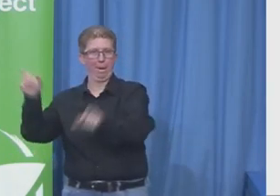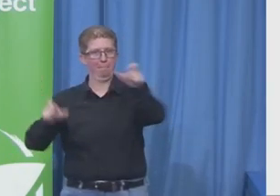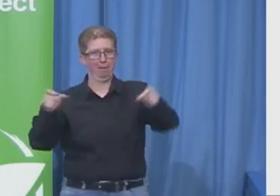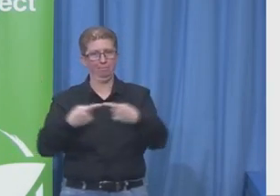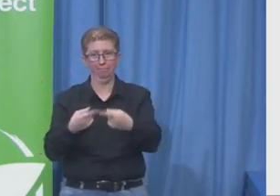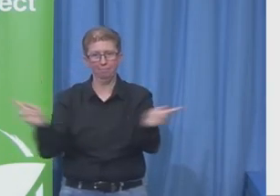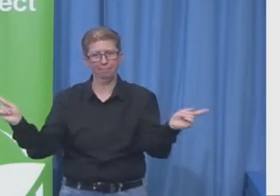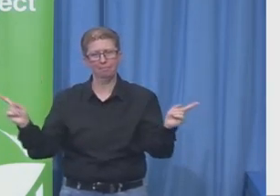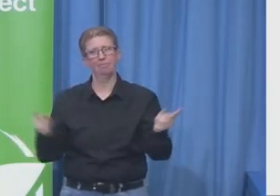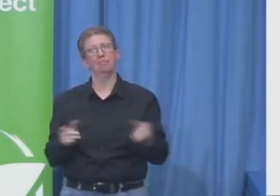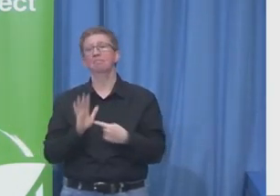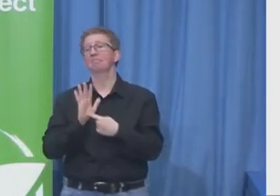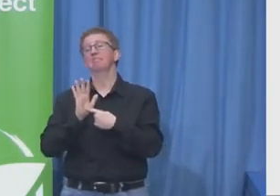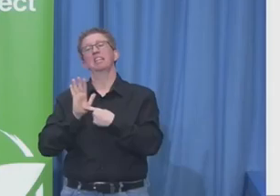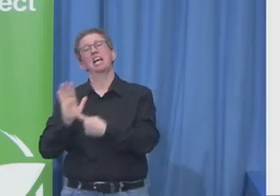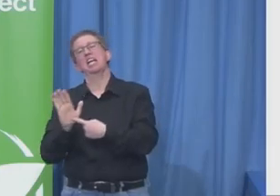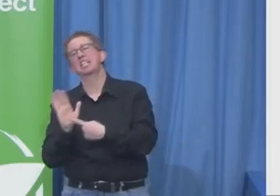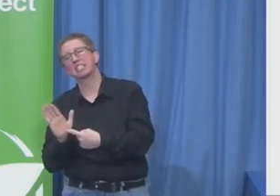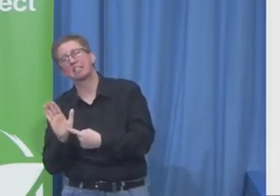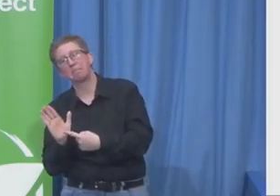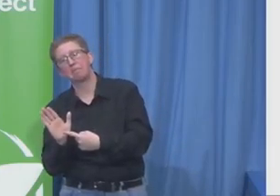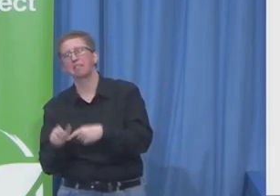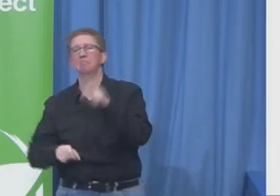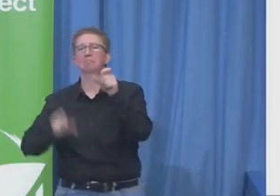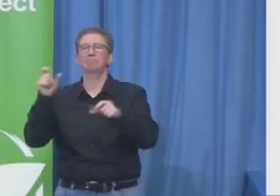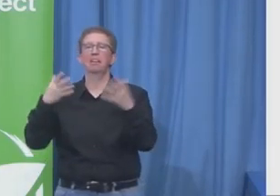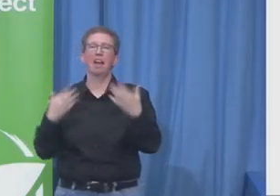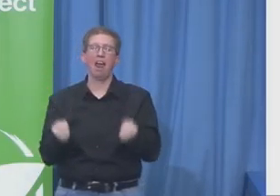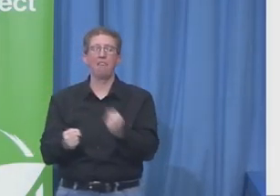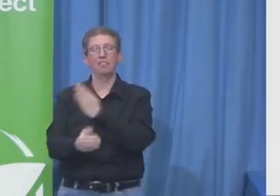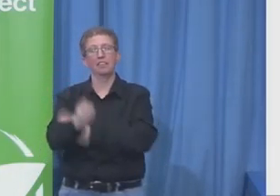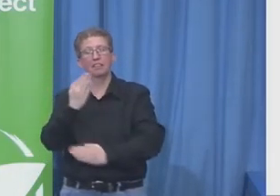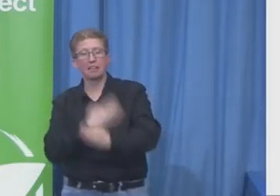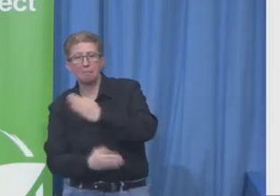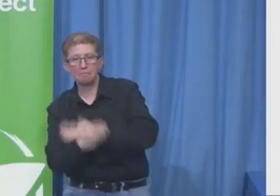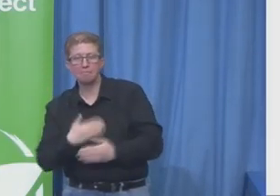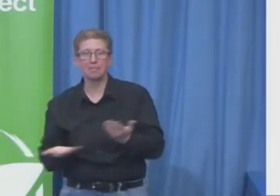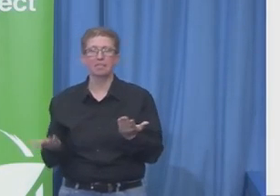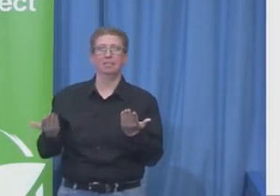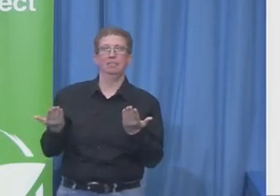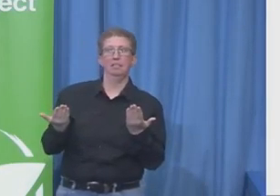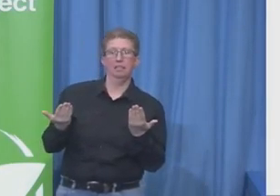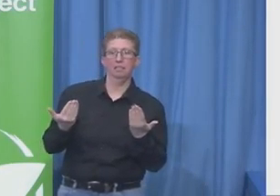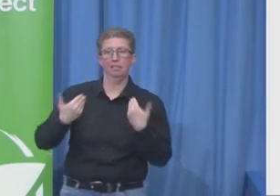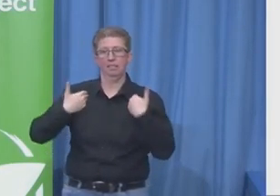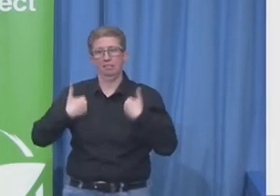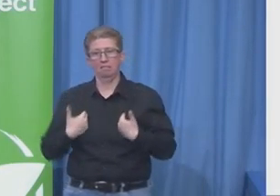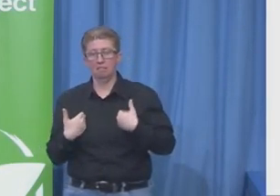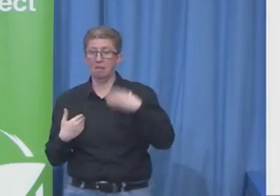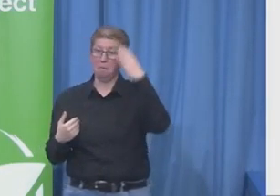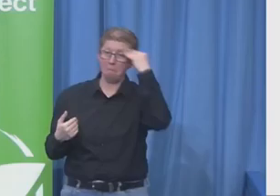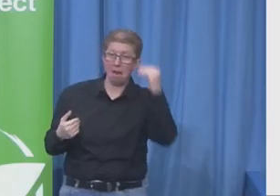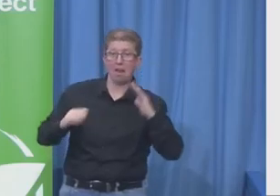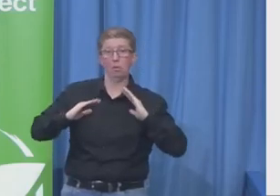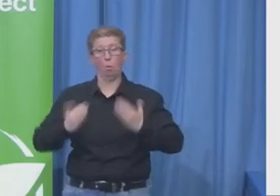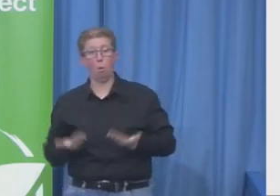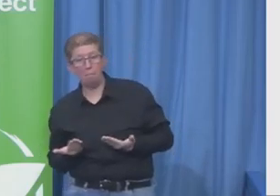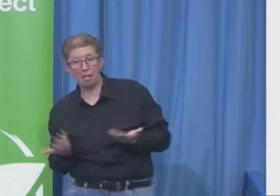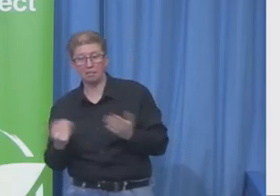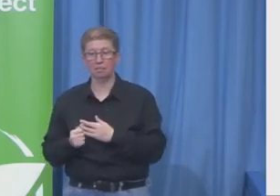of sexual orientation or gender identity, whether or not the person is indigenous or not,